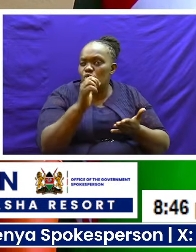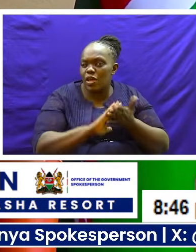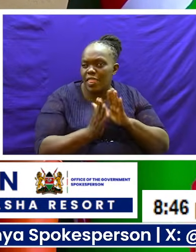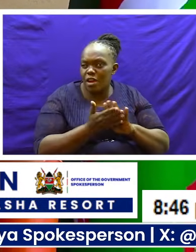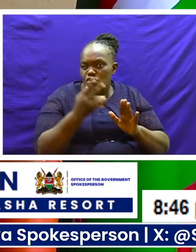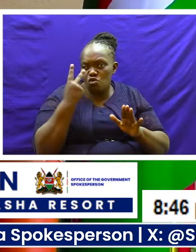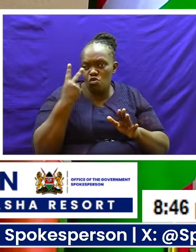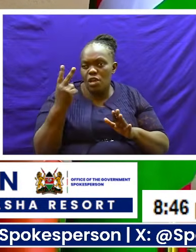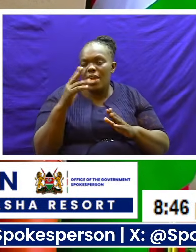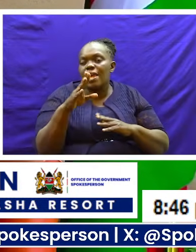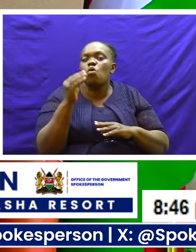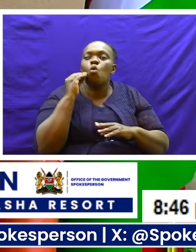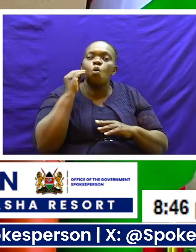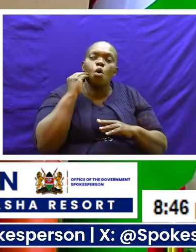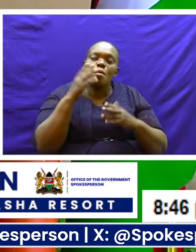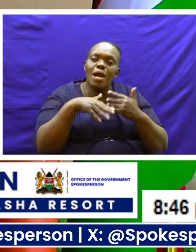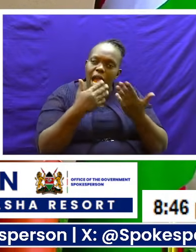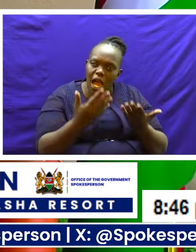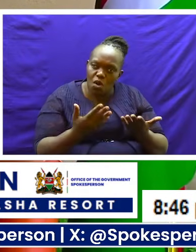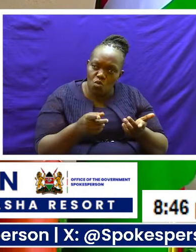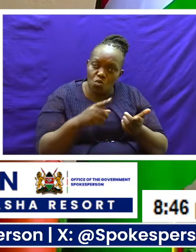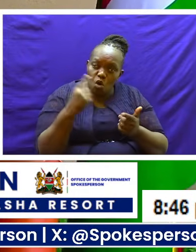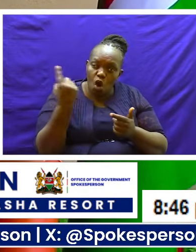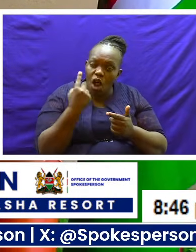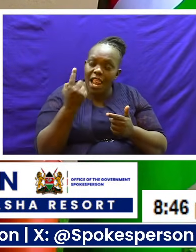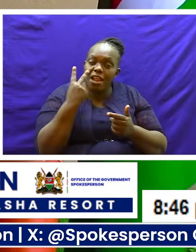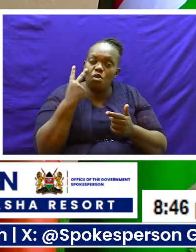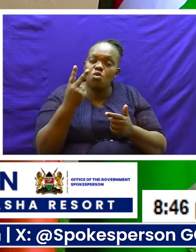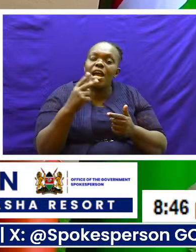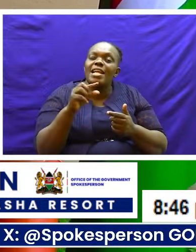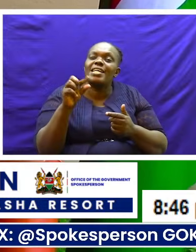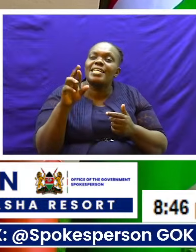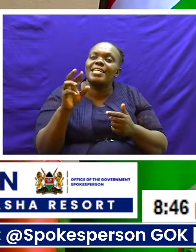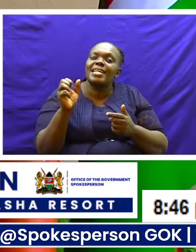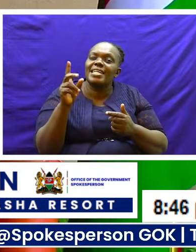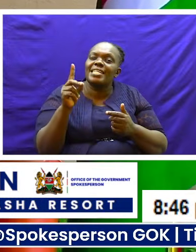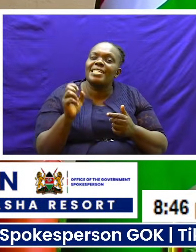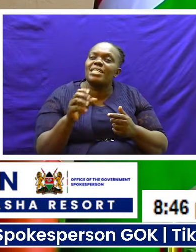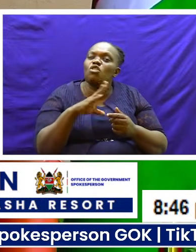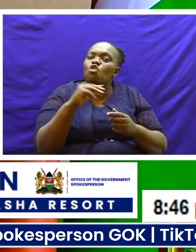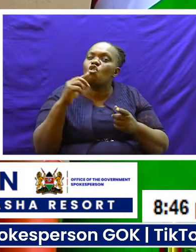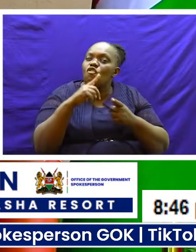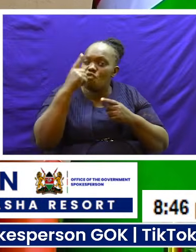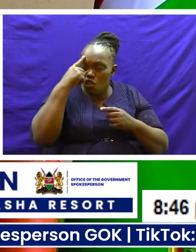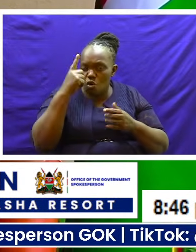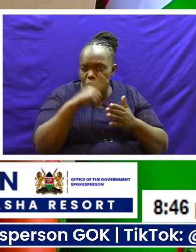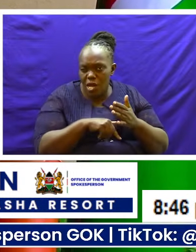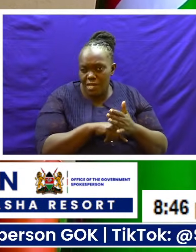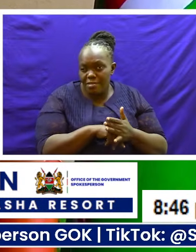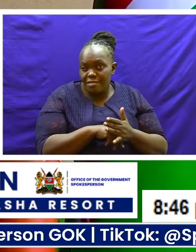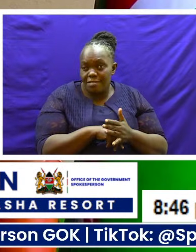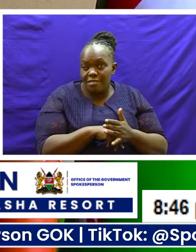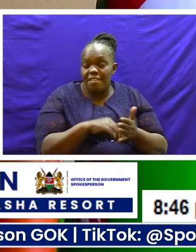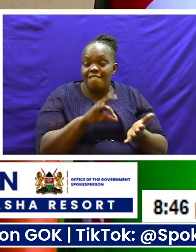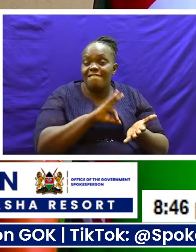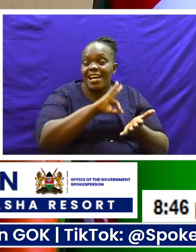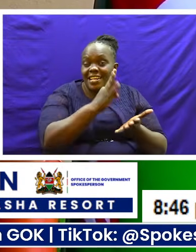at your background. We only look at your grades. And then now when you go now for